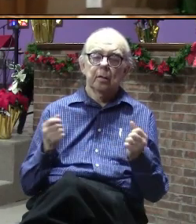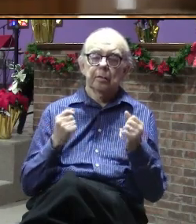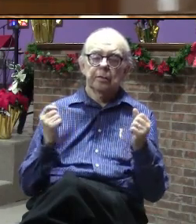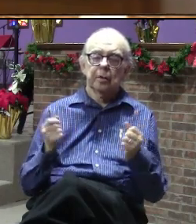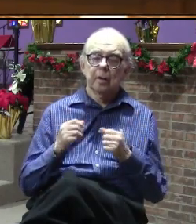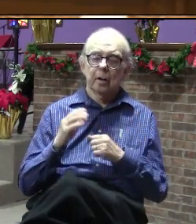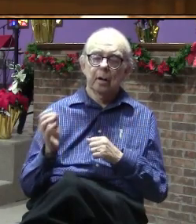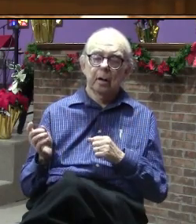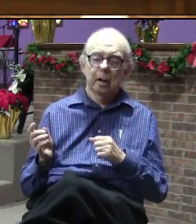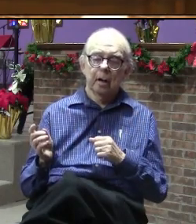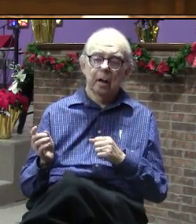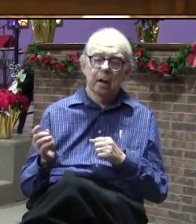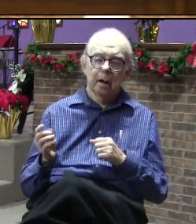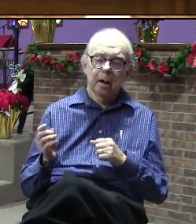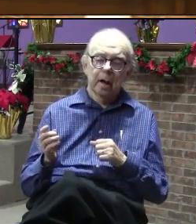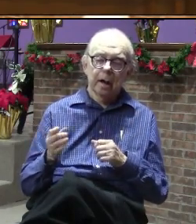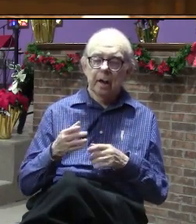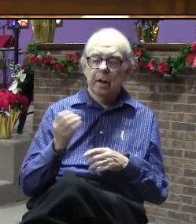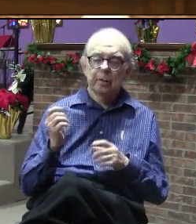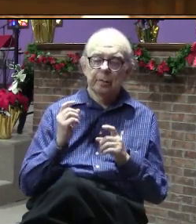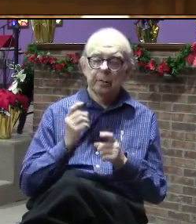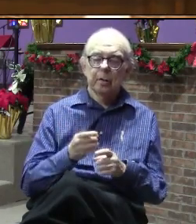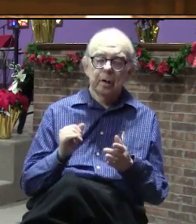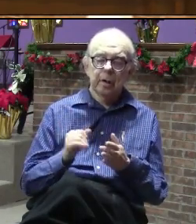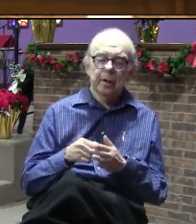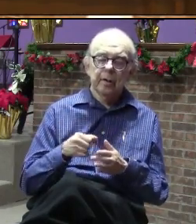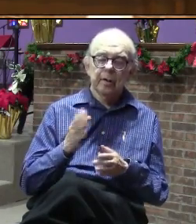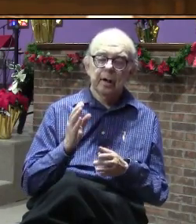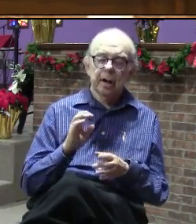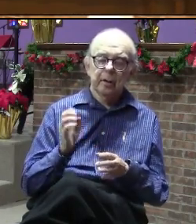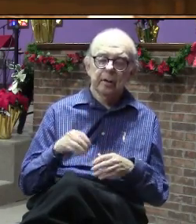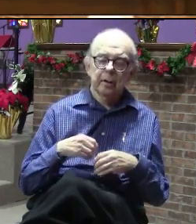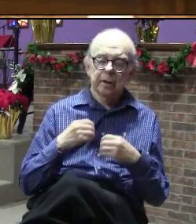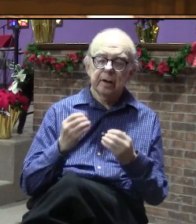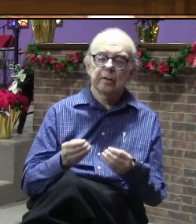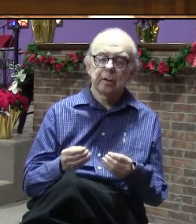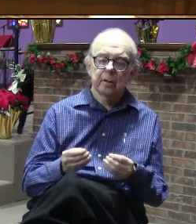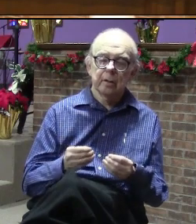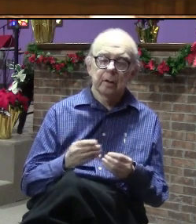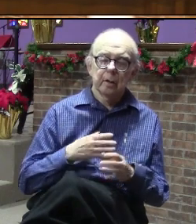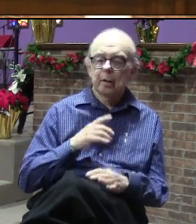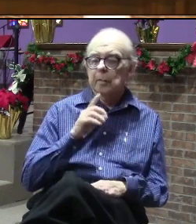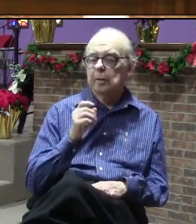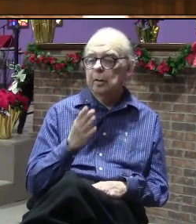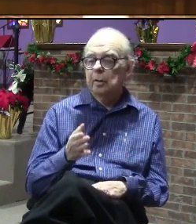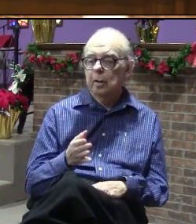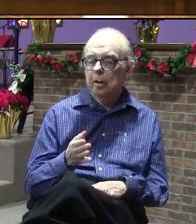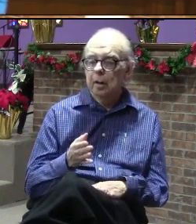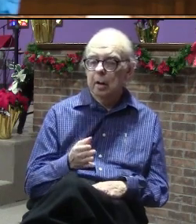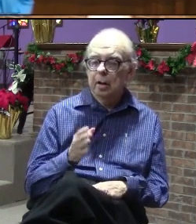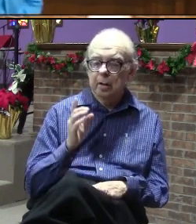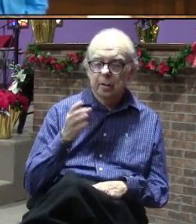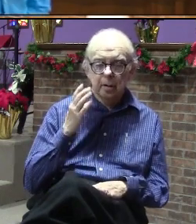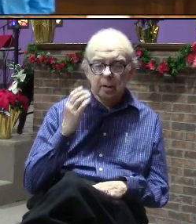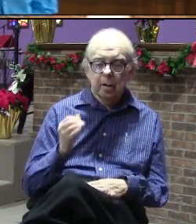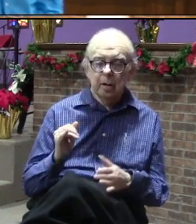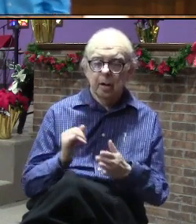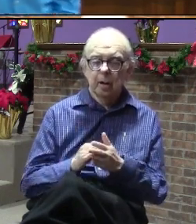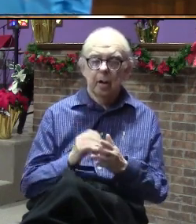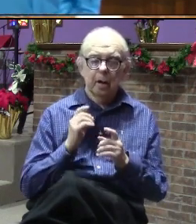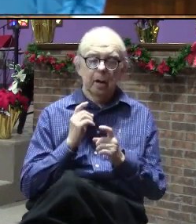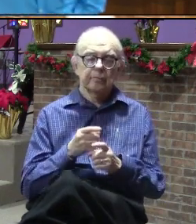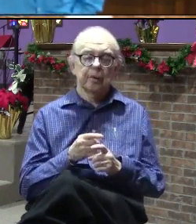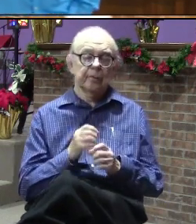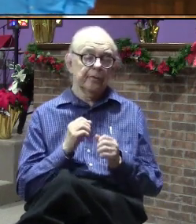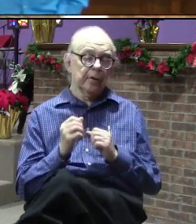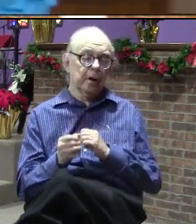Christmas, as the greatest gift that God has ever given, my question to you is this: you can experience that gift from